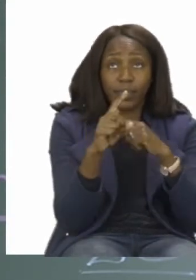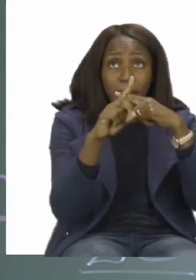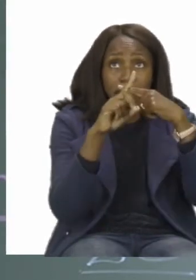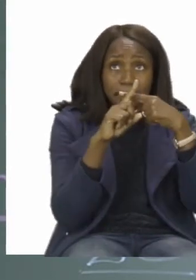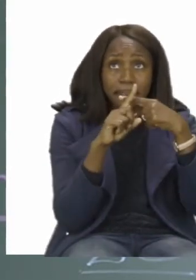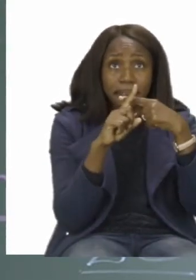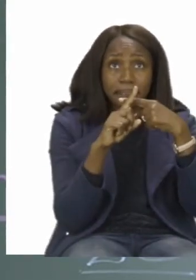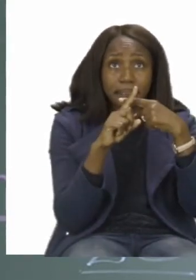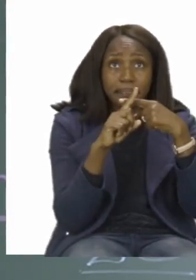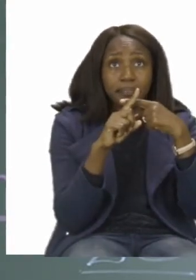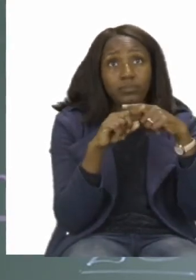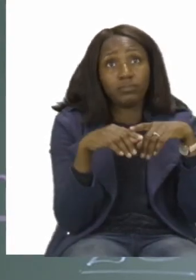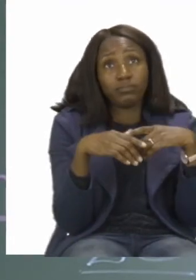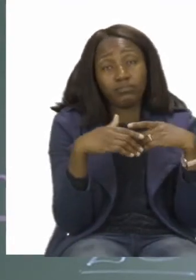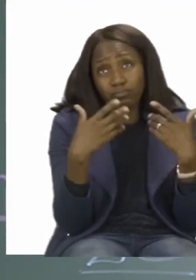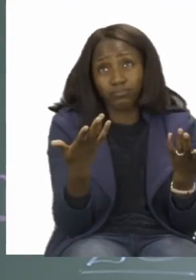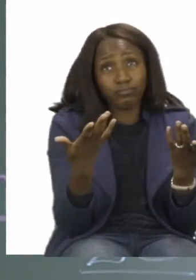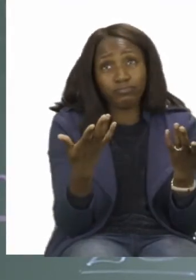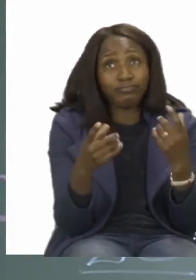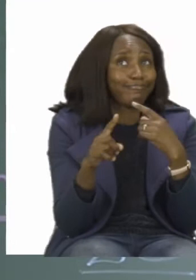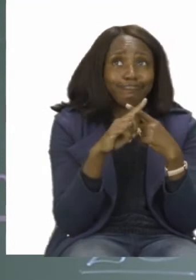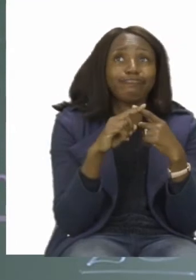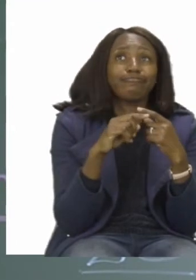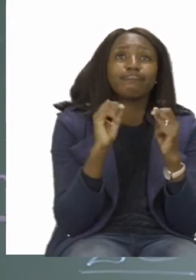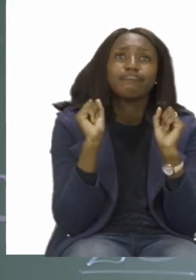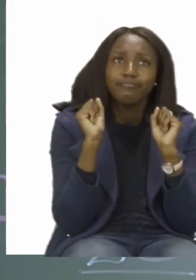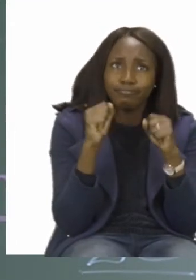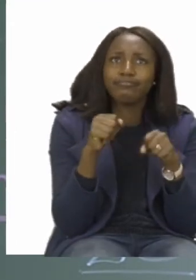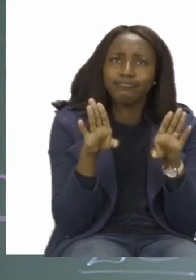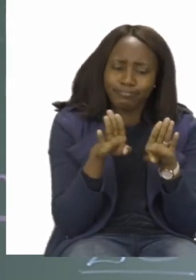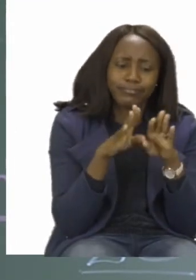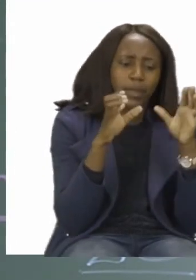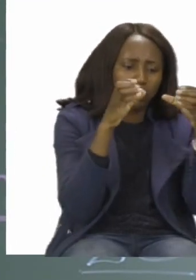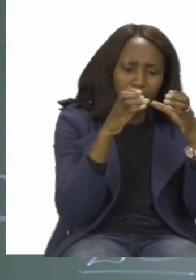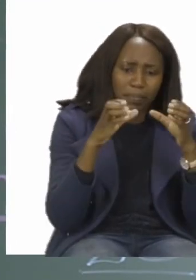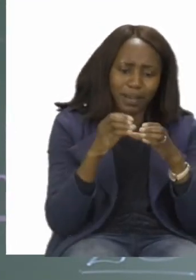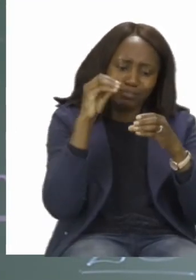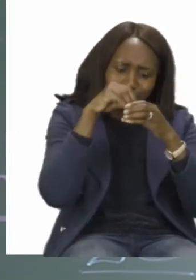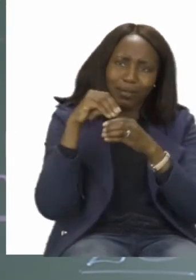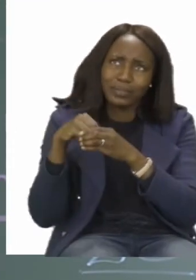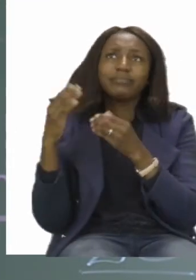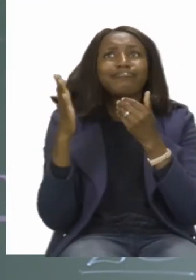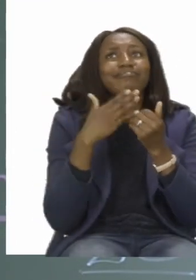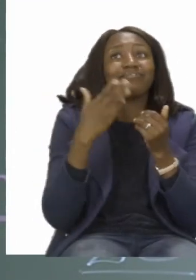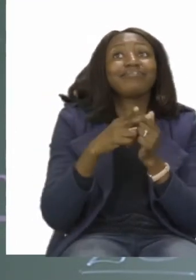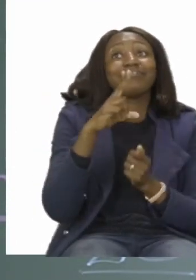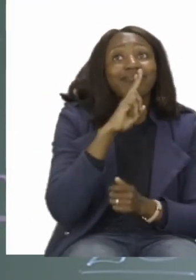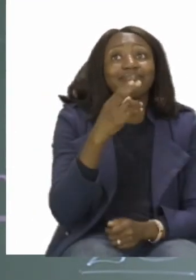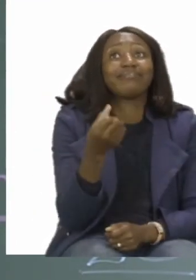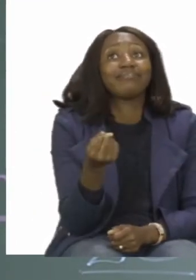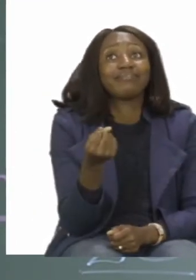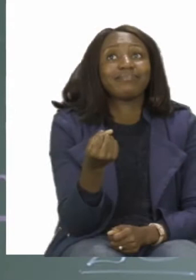multiplication sum or times tables, you can make little groups of numbers for yourself